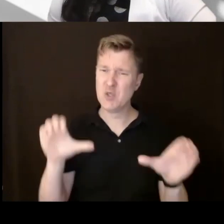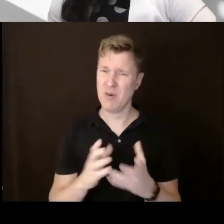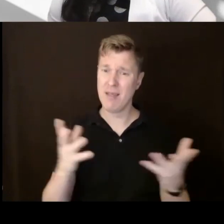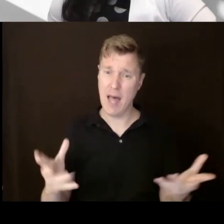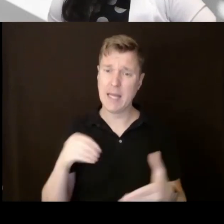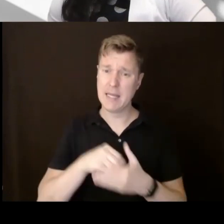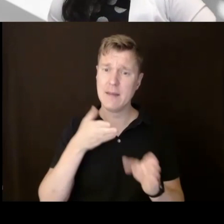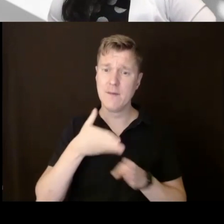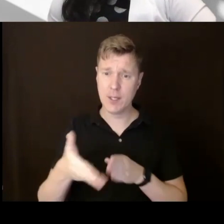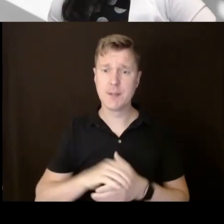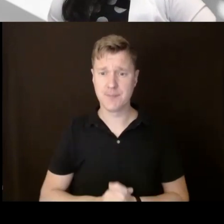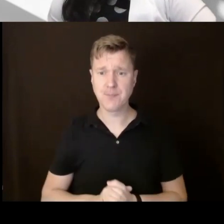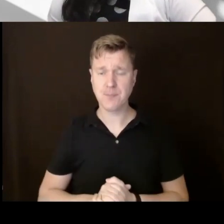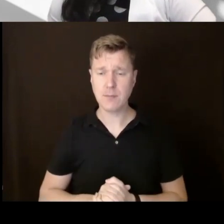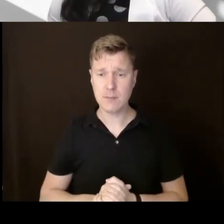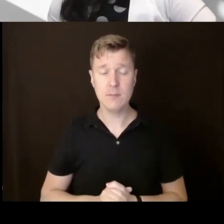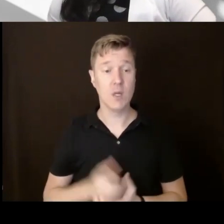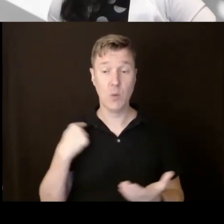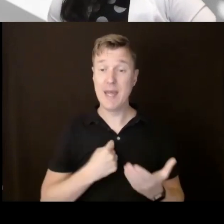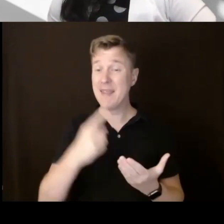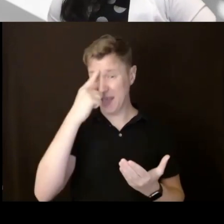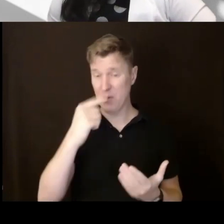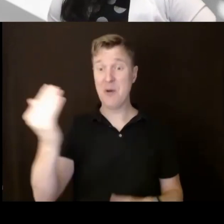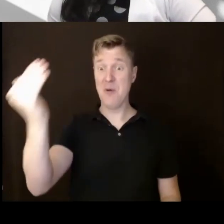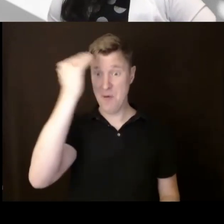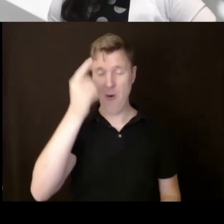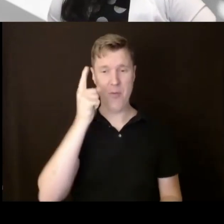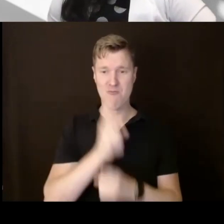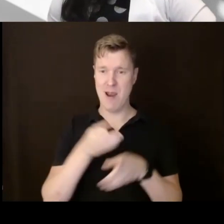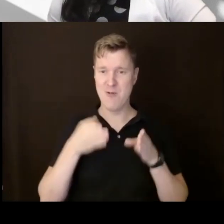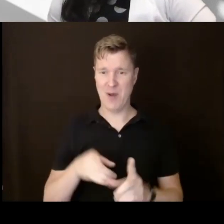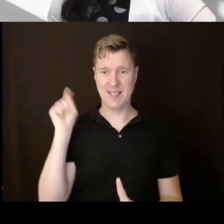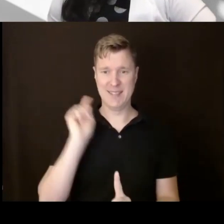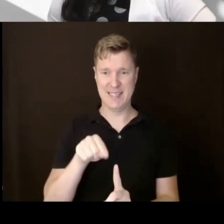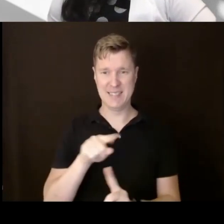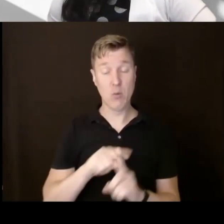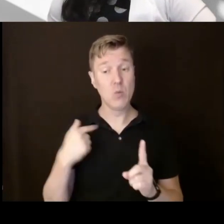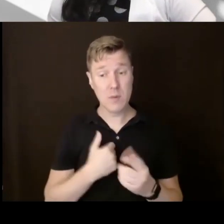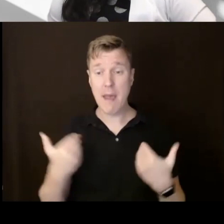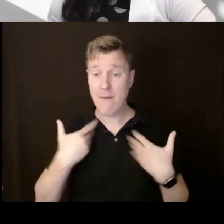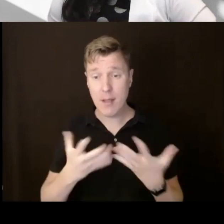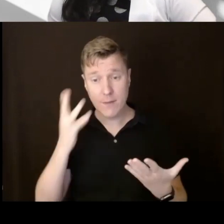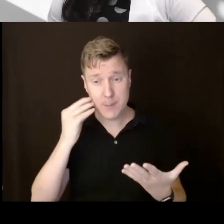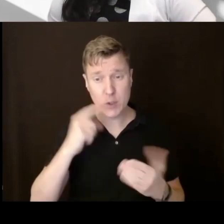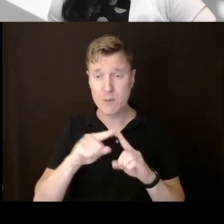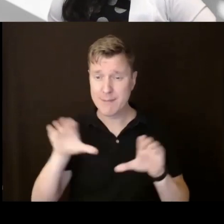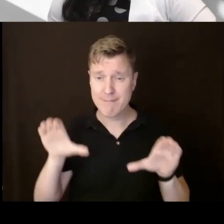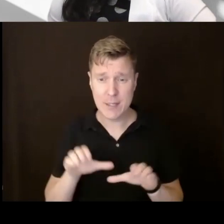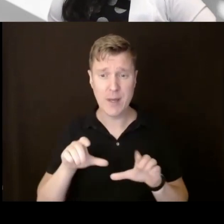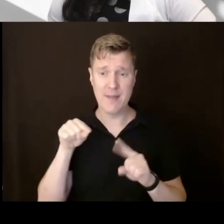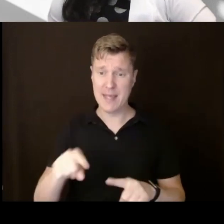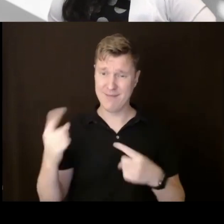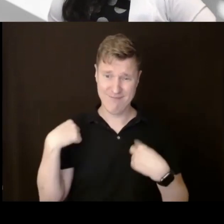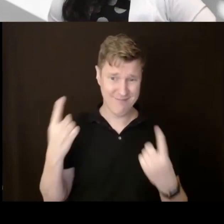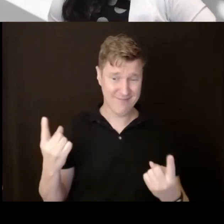the movement is like, we think we know the right way. And, you know, we have a lot of experience and we've been doing this and dedicating our lives to this on